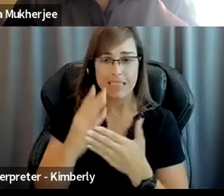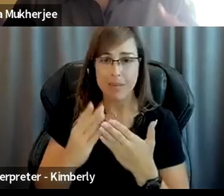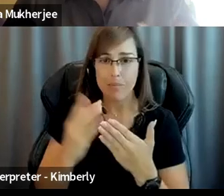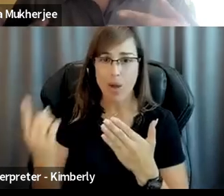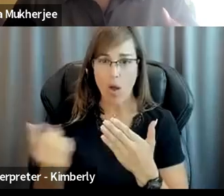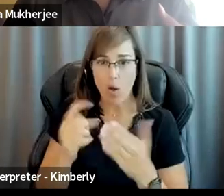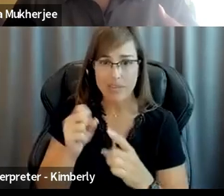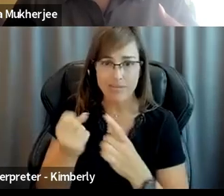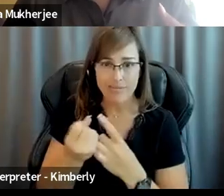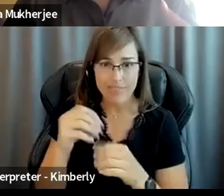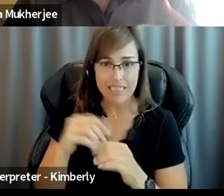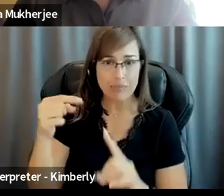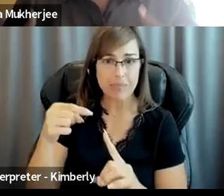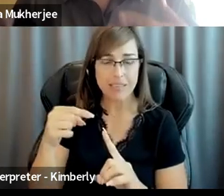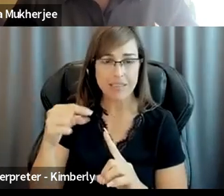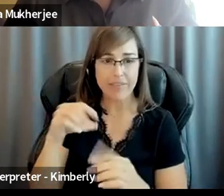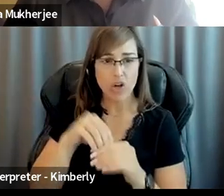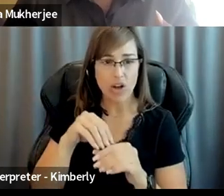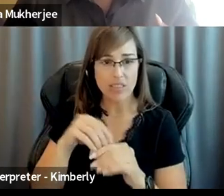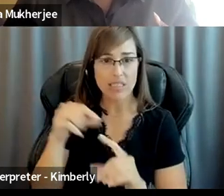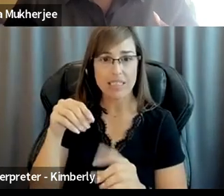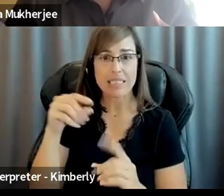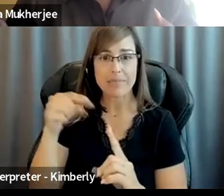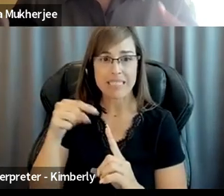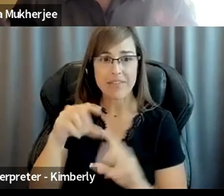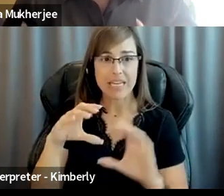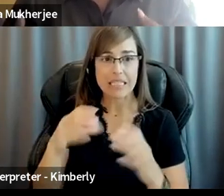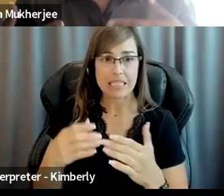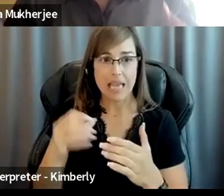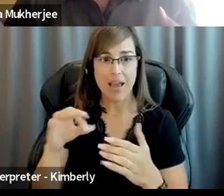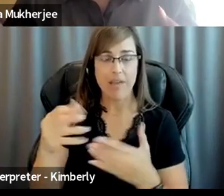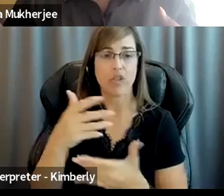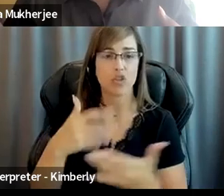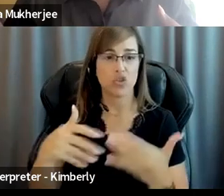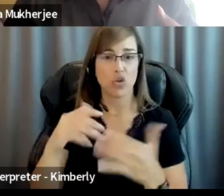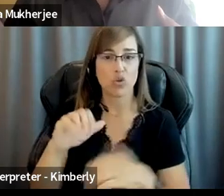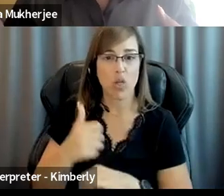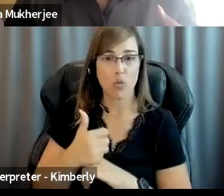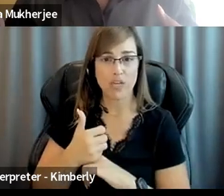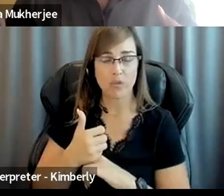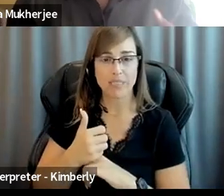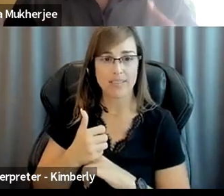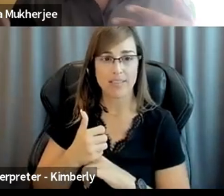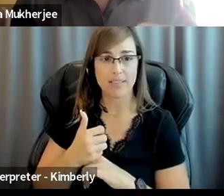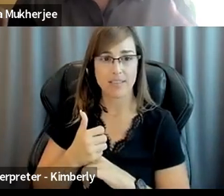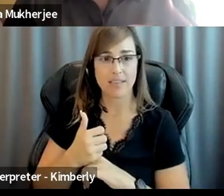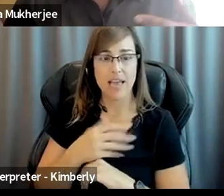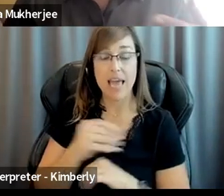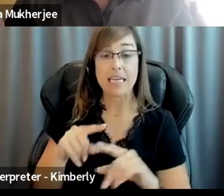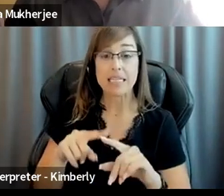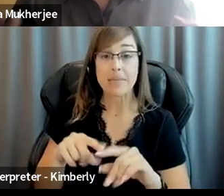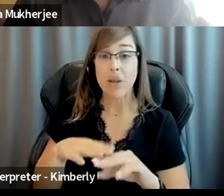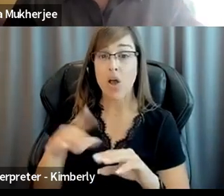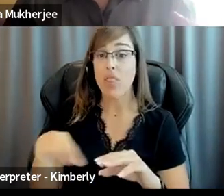situated in a particular context, in a particular set of social arrangements. And depending on